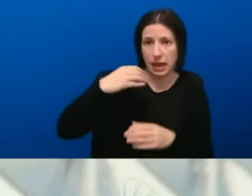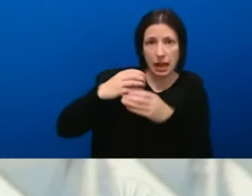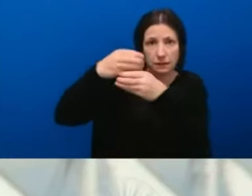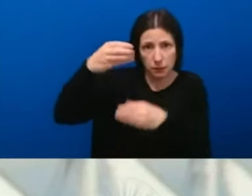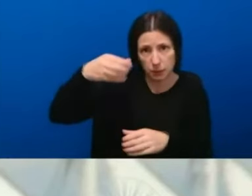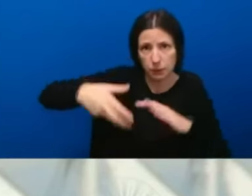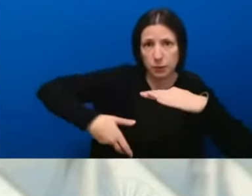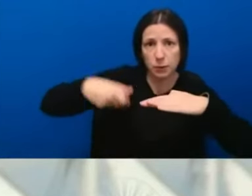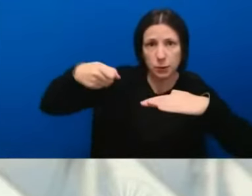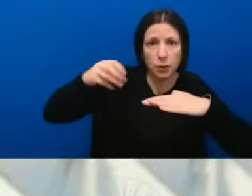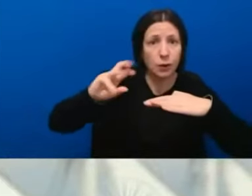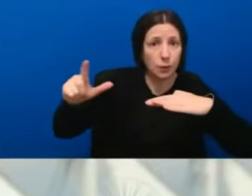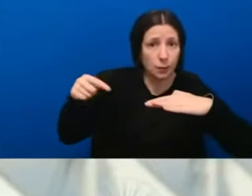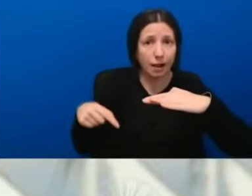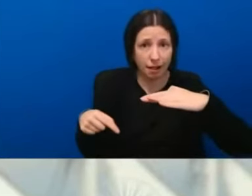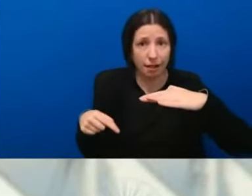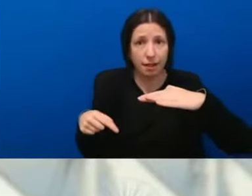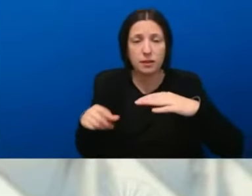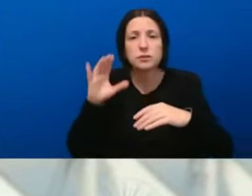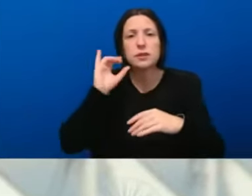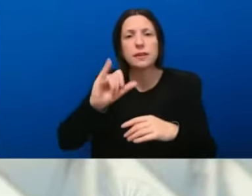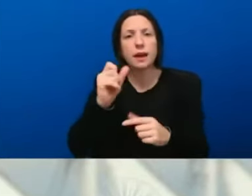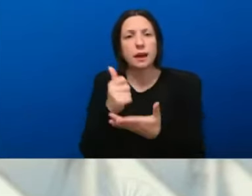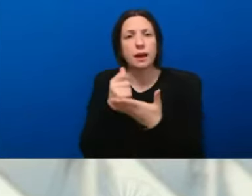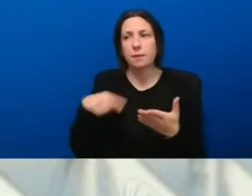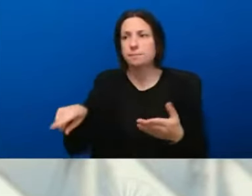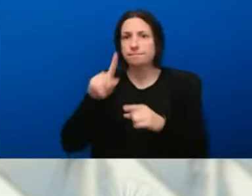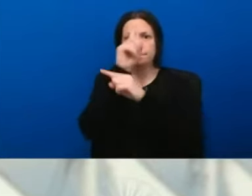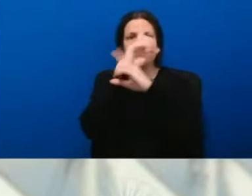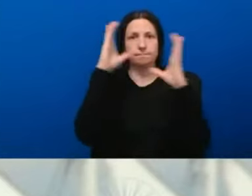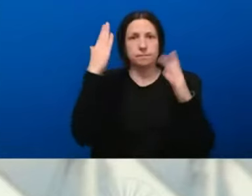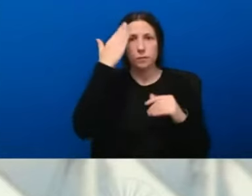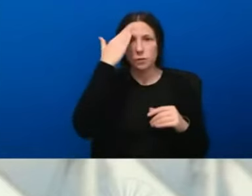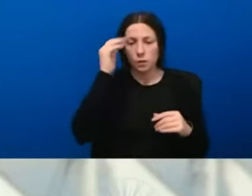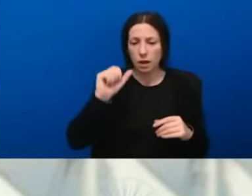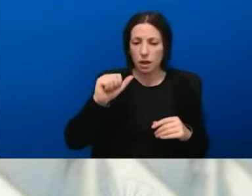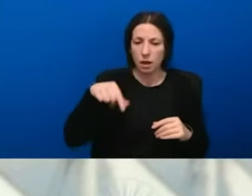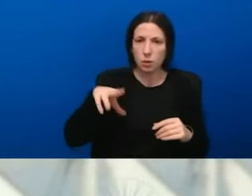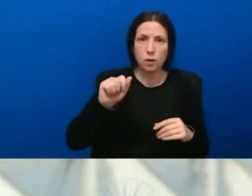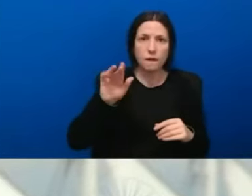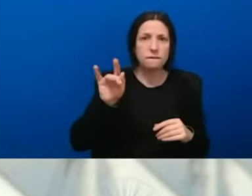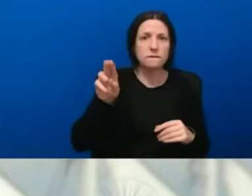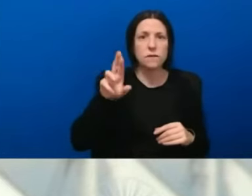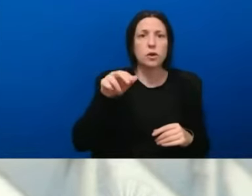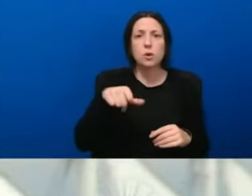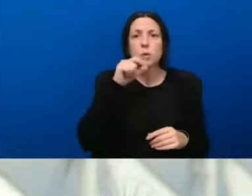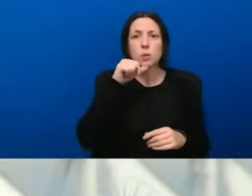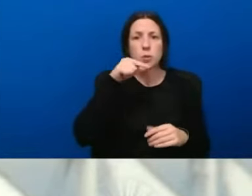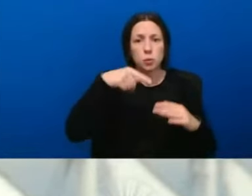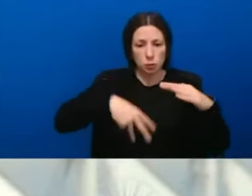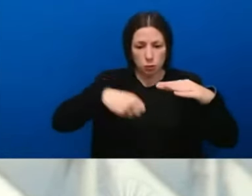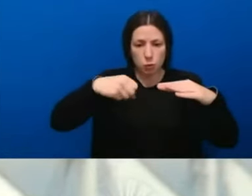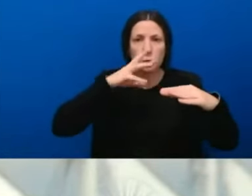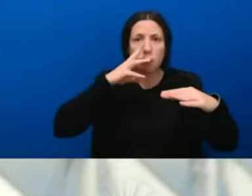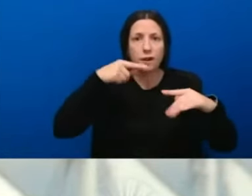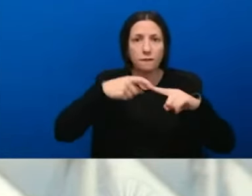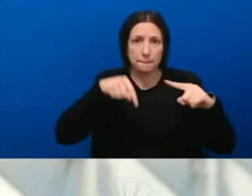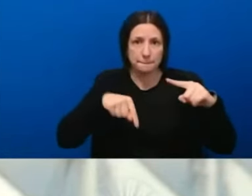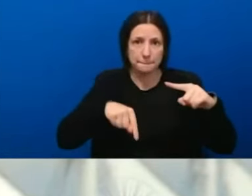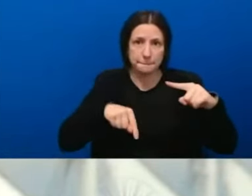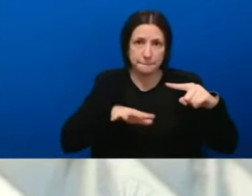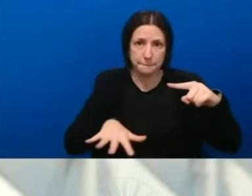that enables a further bigger profile of the aquifers in British Columbia for future planning. But